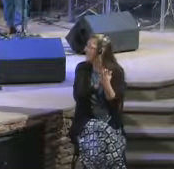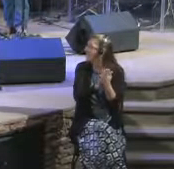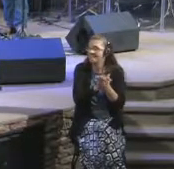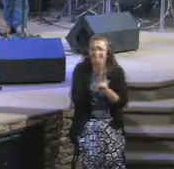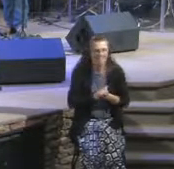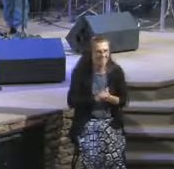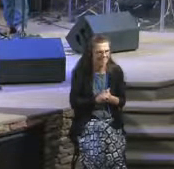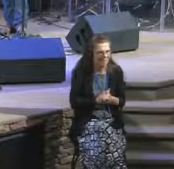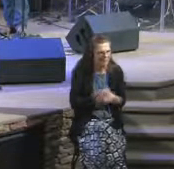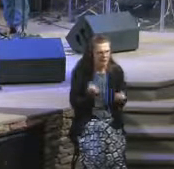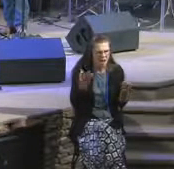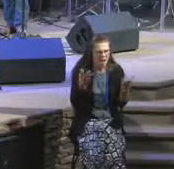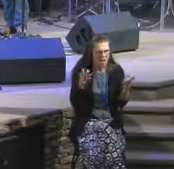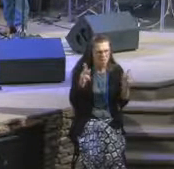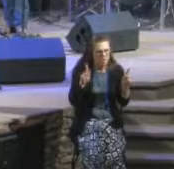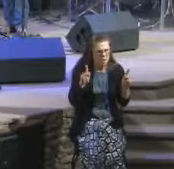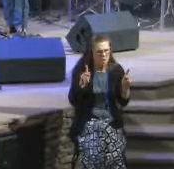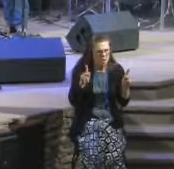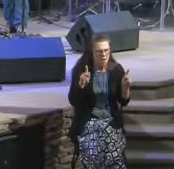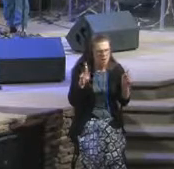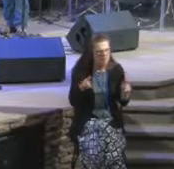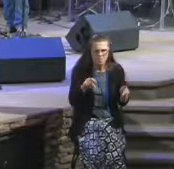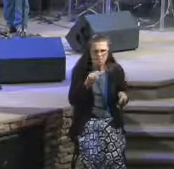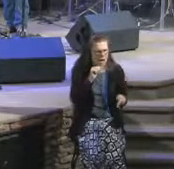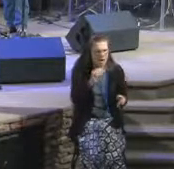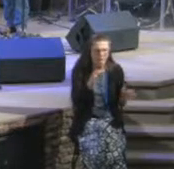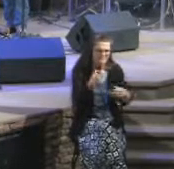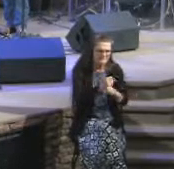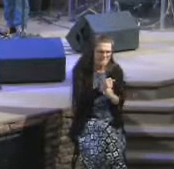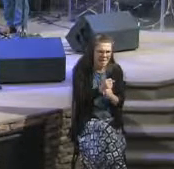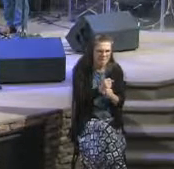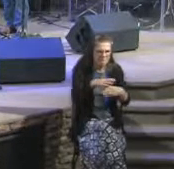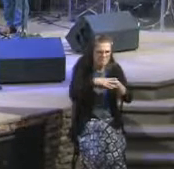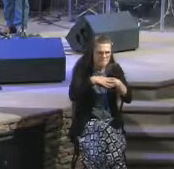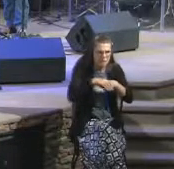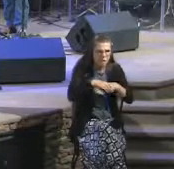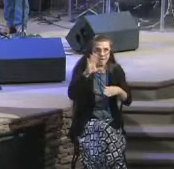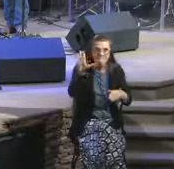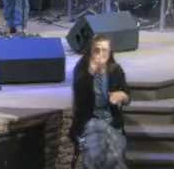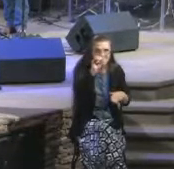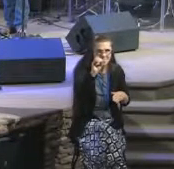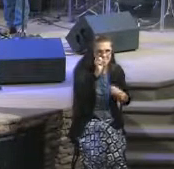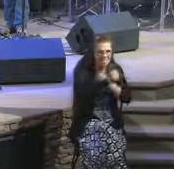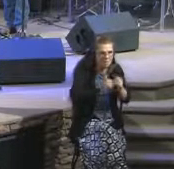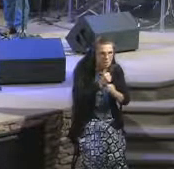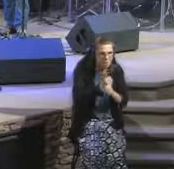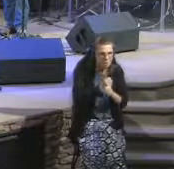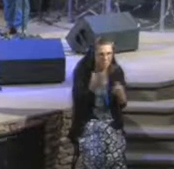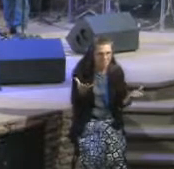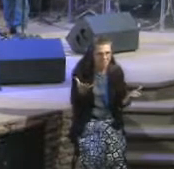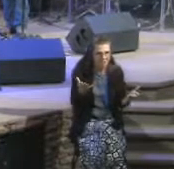A lot of people don't make it 50 days, much less 50 years, so that's quite an accomplishment. Liz is going to be at their daughter's home.